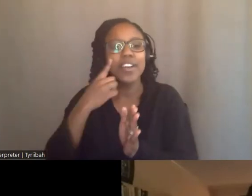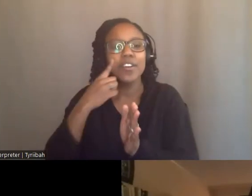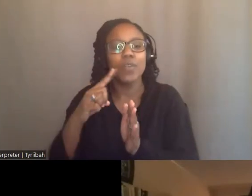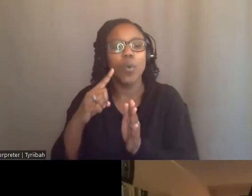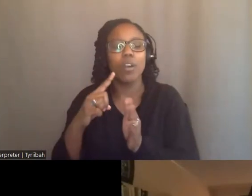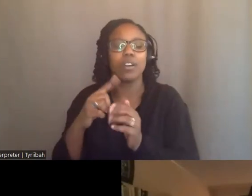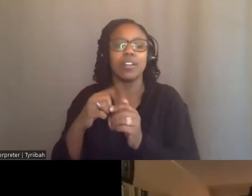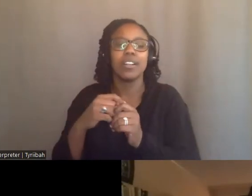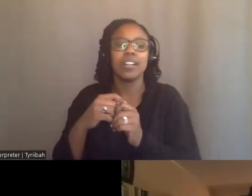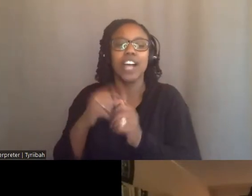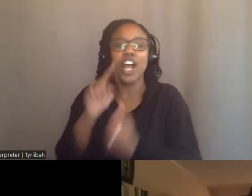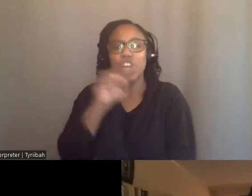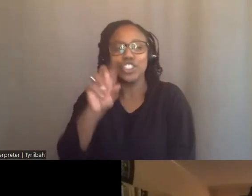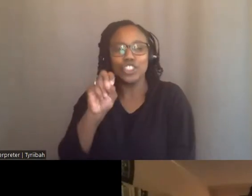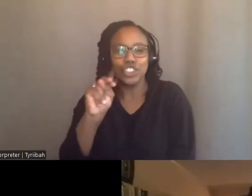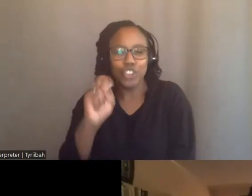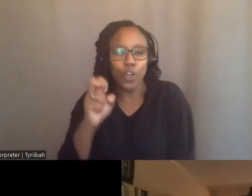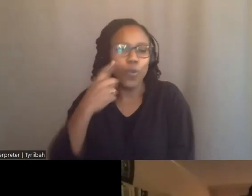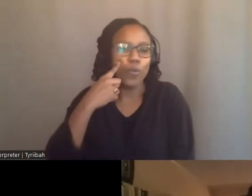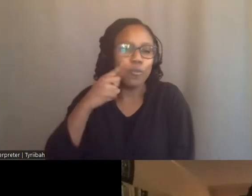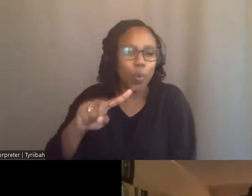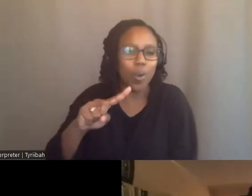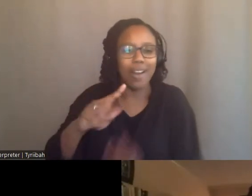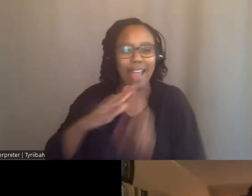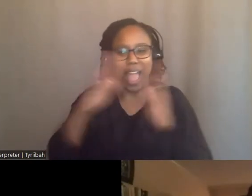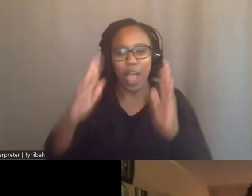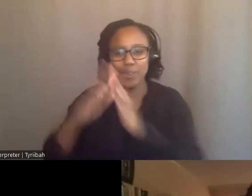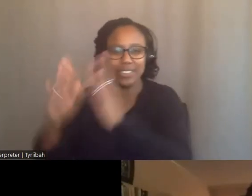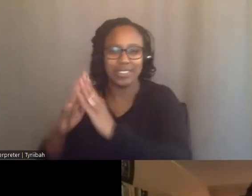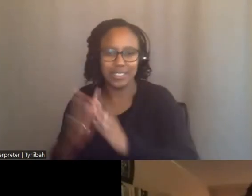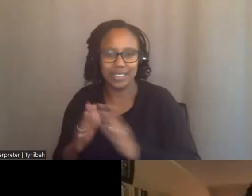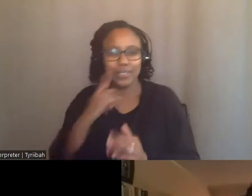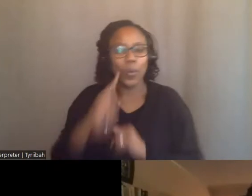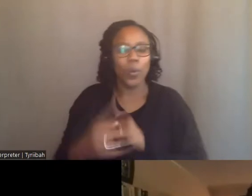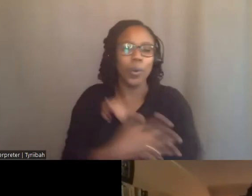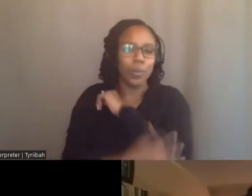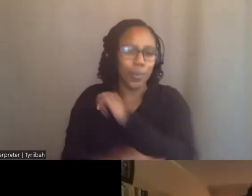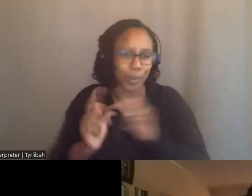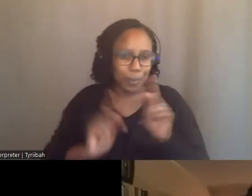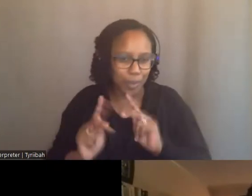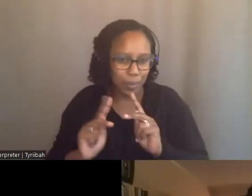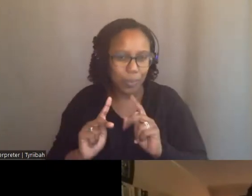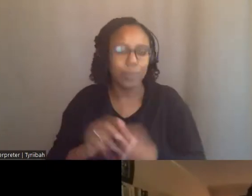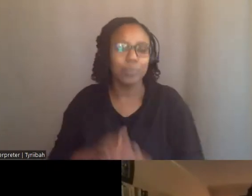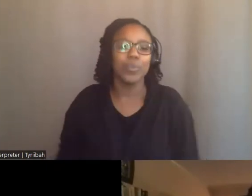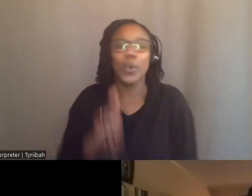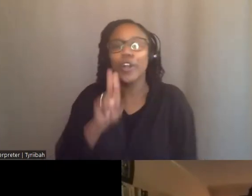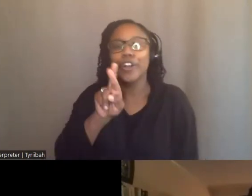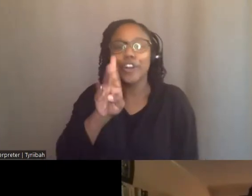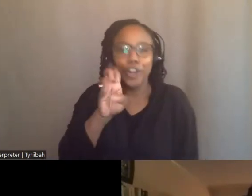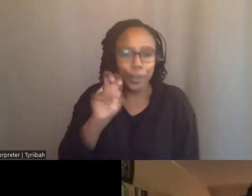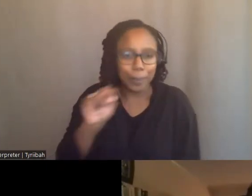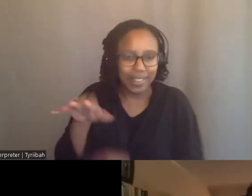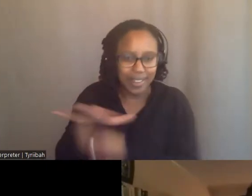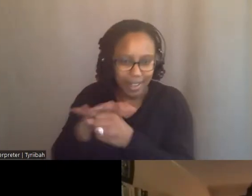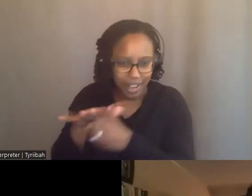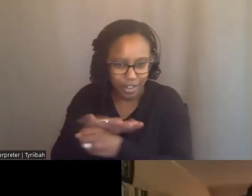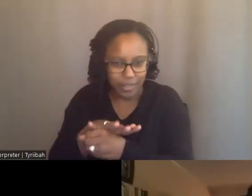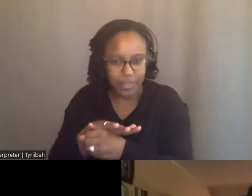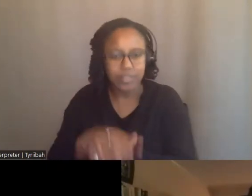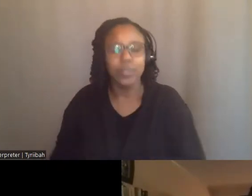And I can go on and on and on. They are responsible for drafting the first known patient bill of